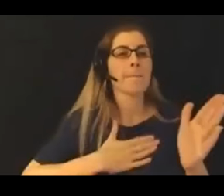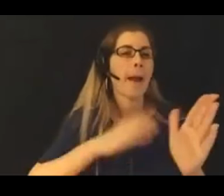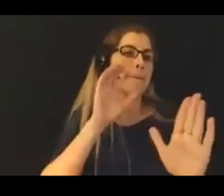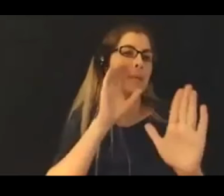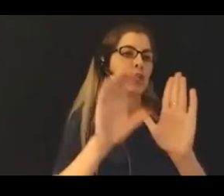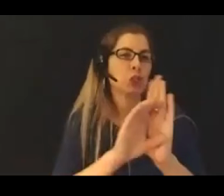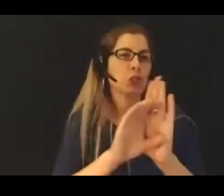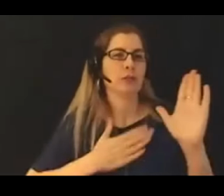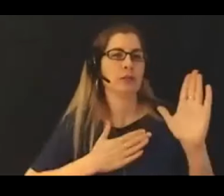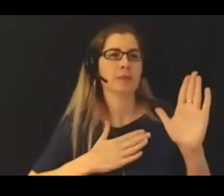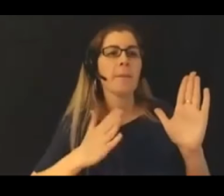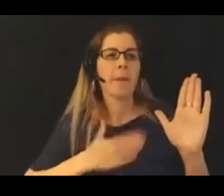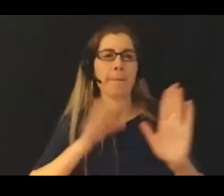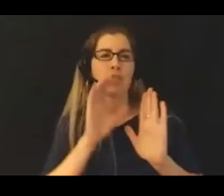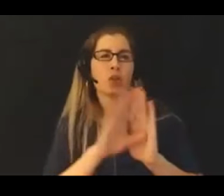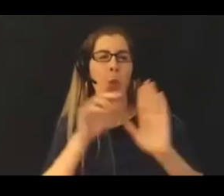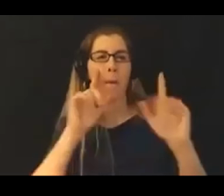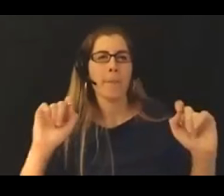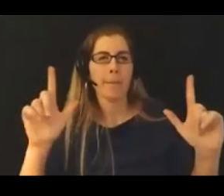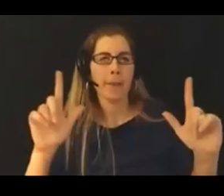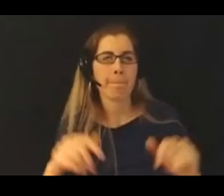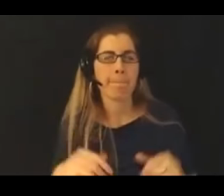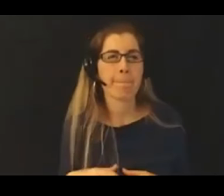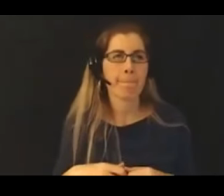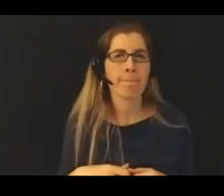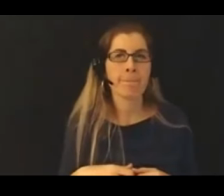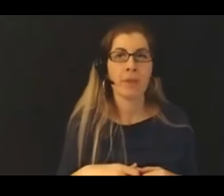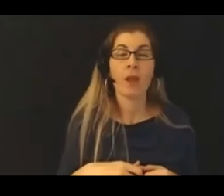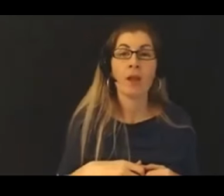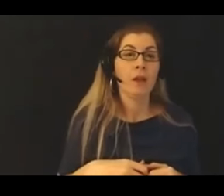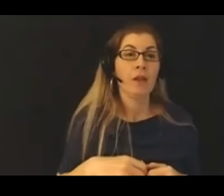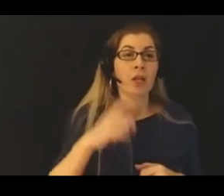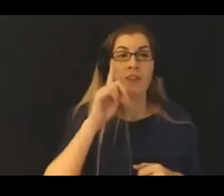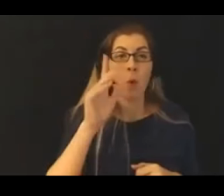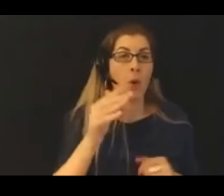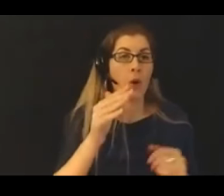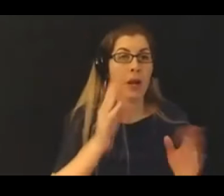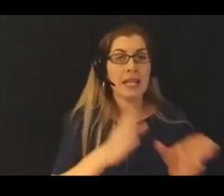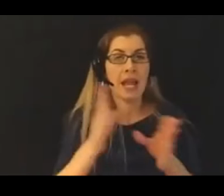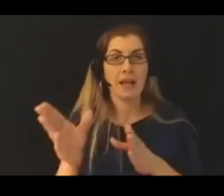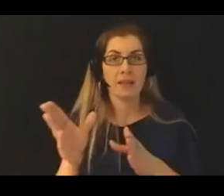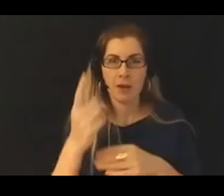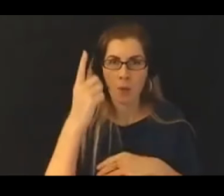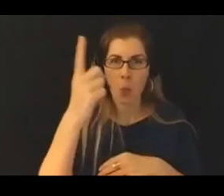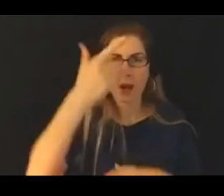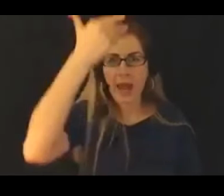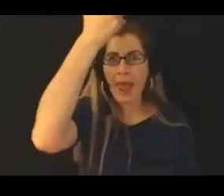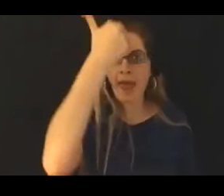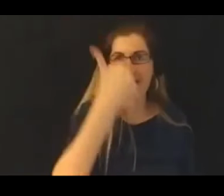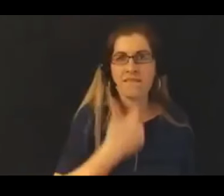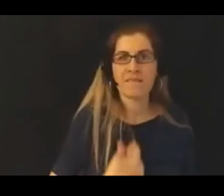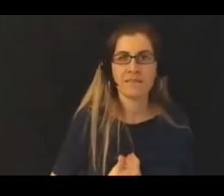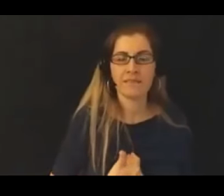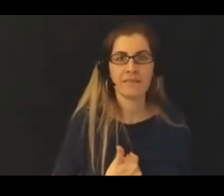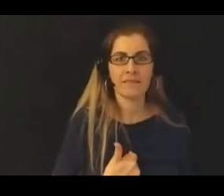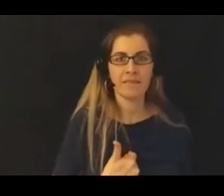my picture will pop up. So for the next pattern, We're going to isolate one half of the body and then